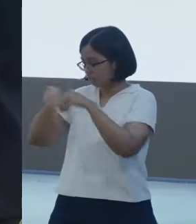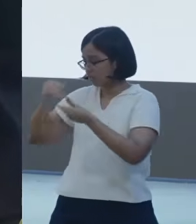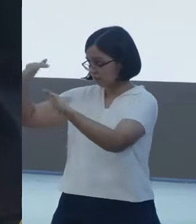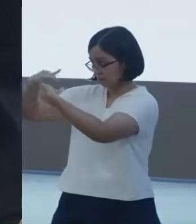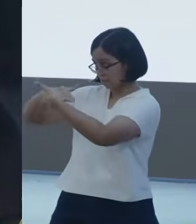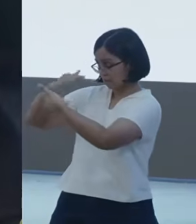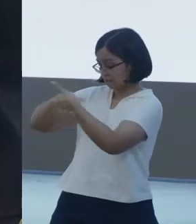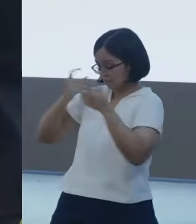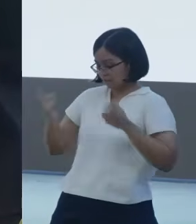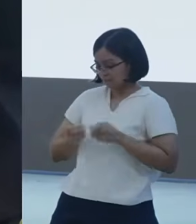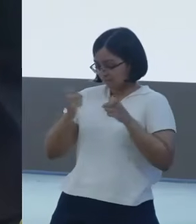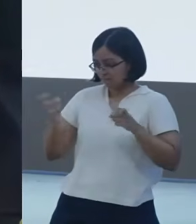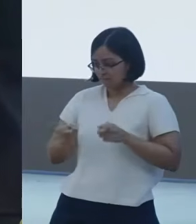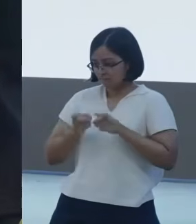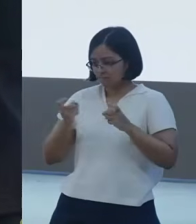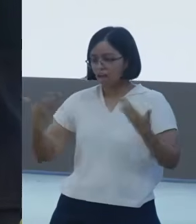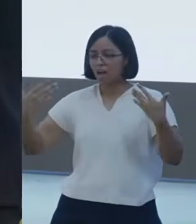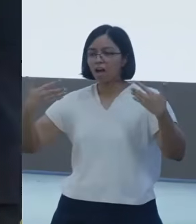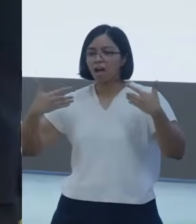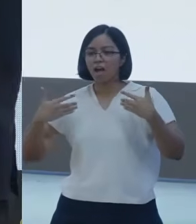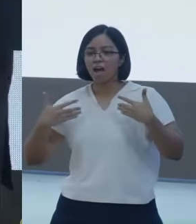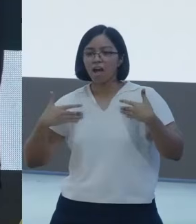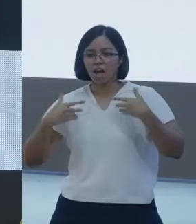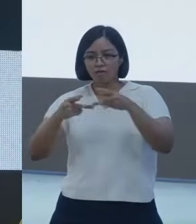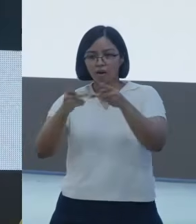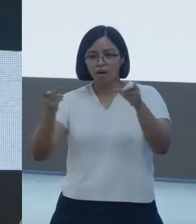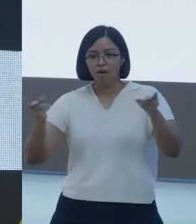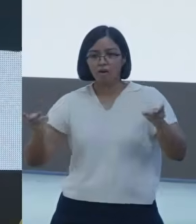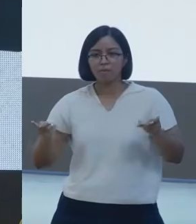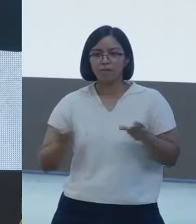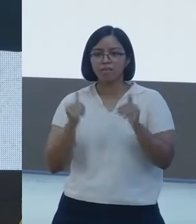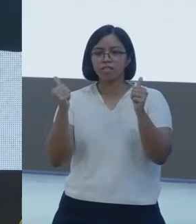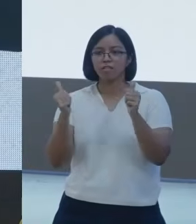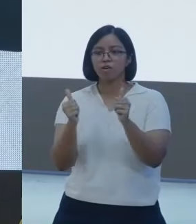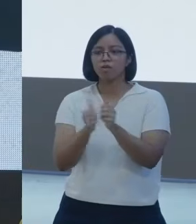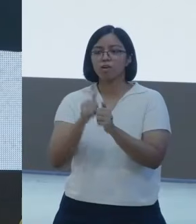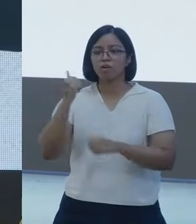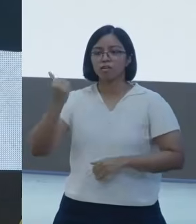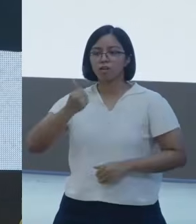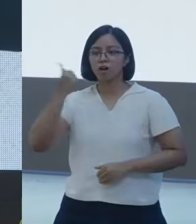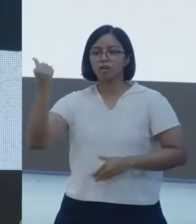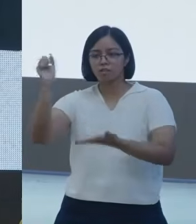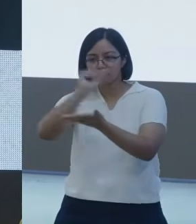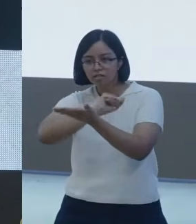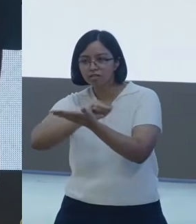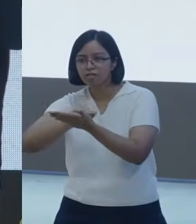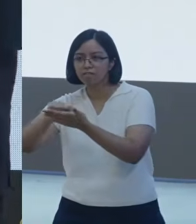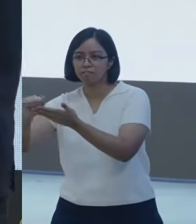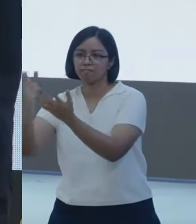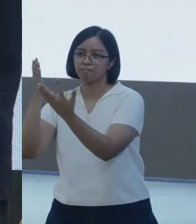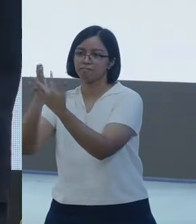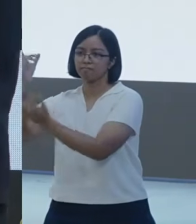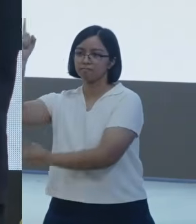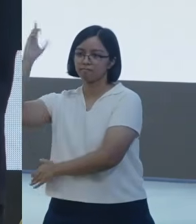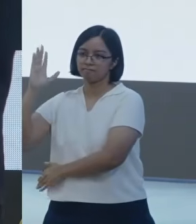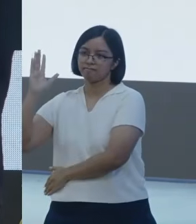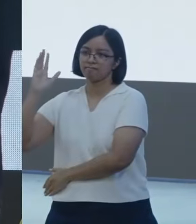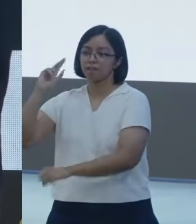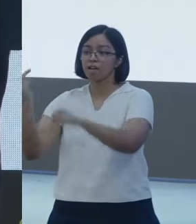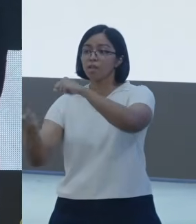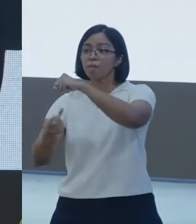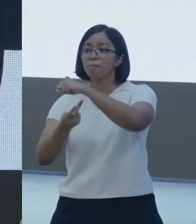those who are sanctified by faith in me. Yun po ang kanyang calling.